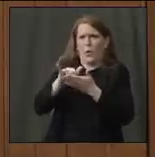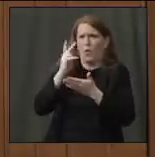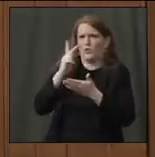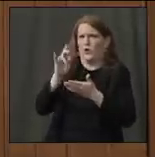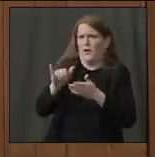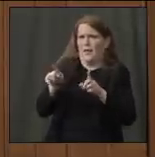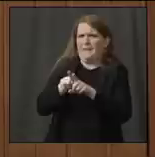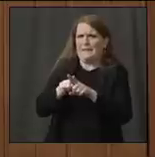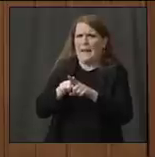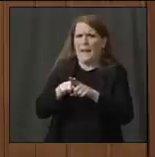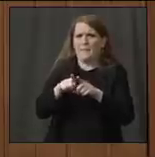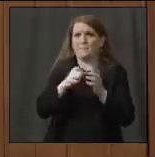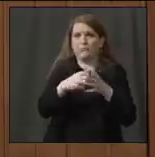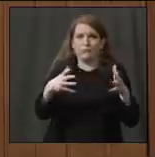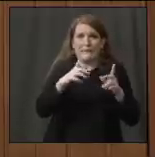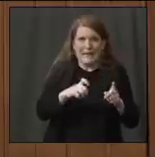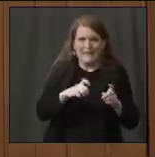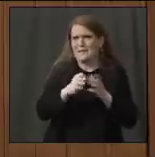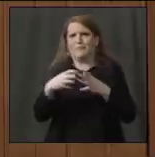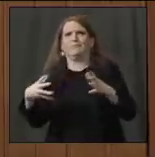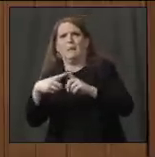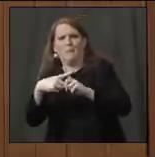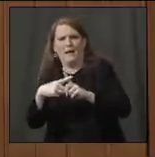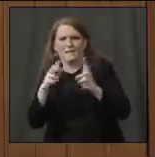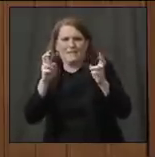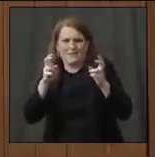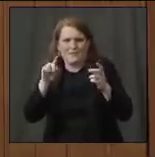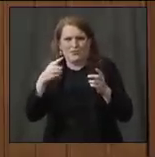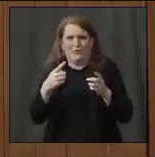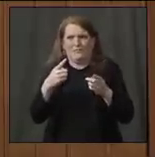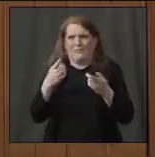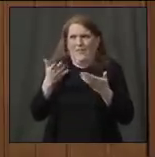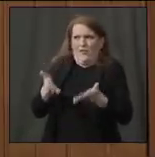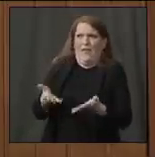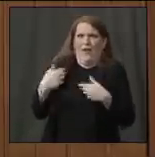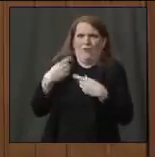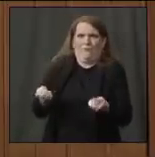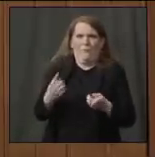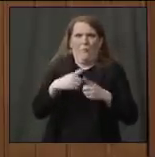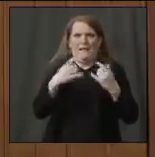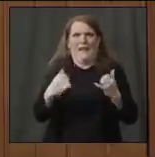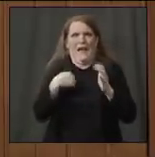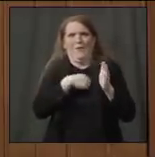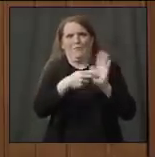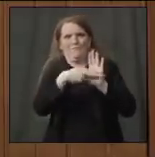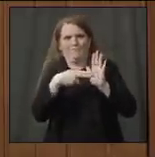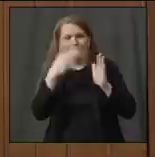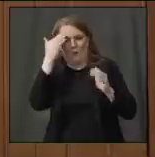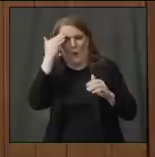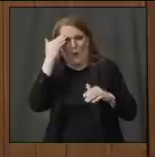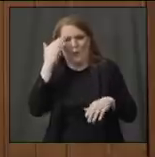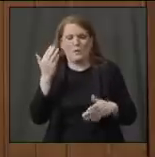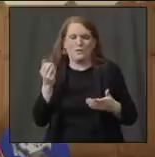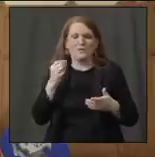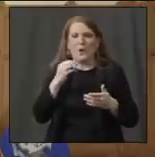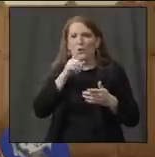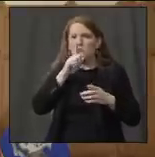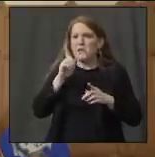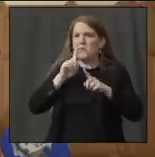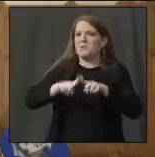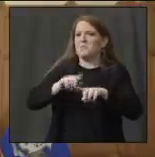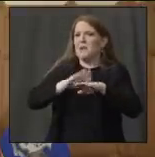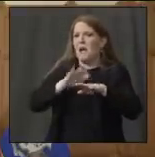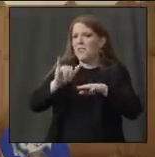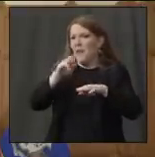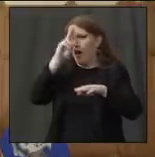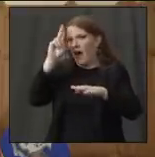well, even if the overall actual infections out in the community is going down at the same time. Thank you. Move along next